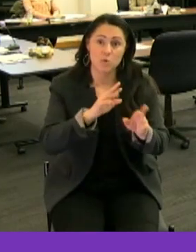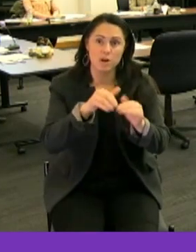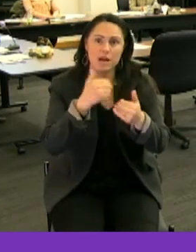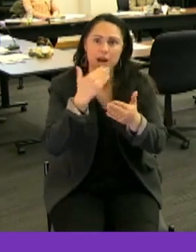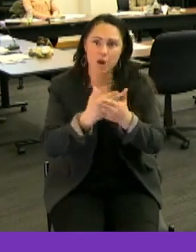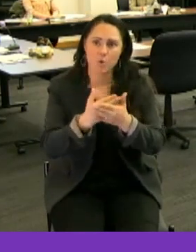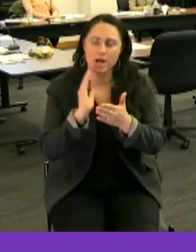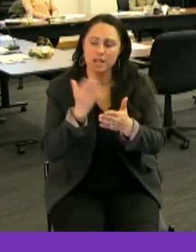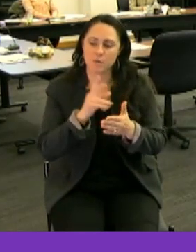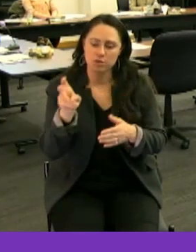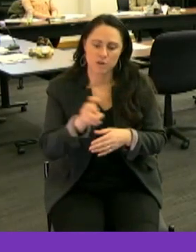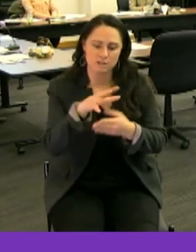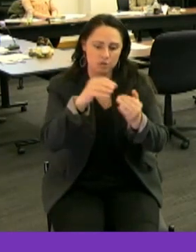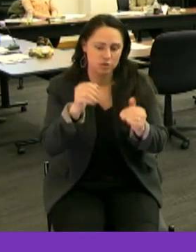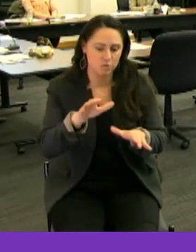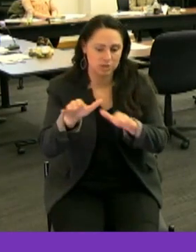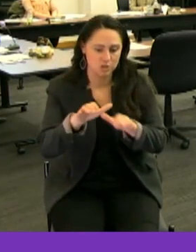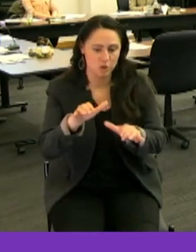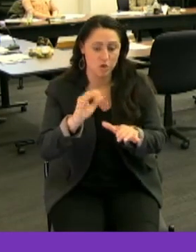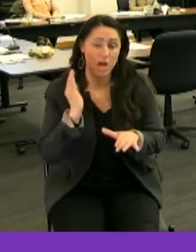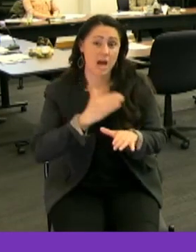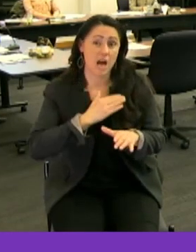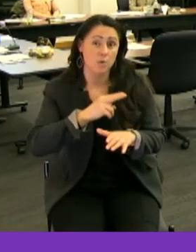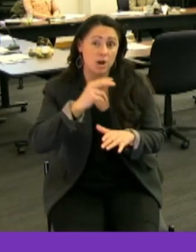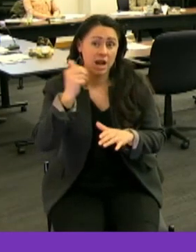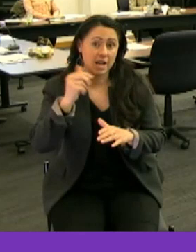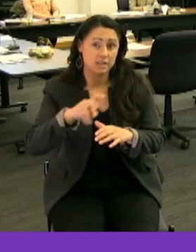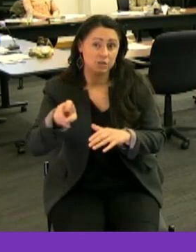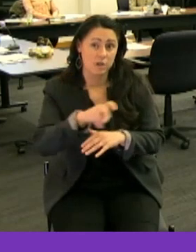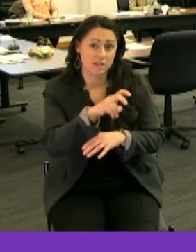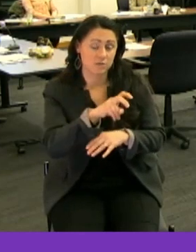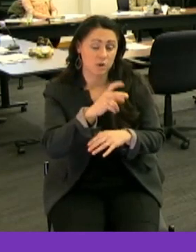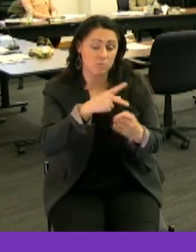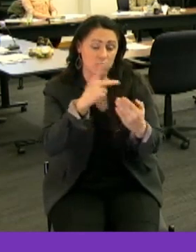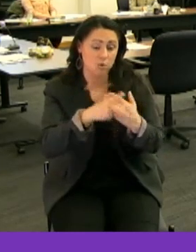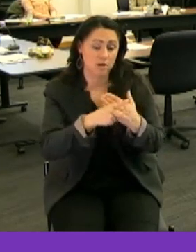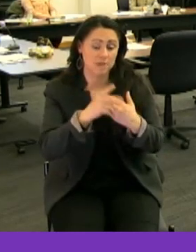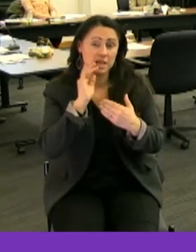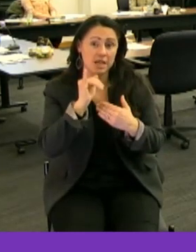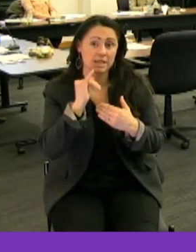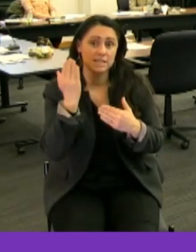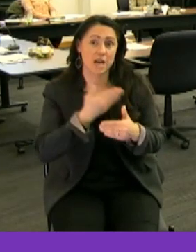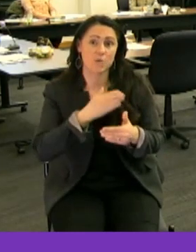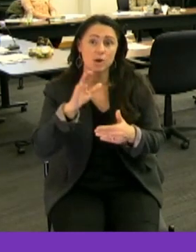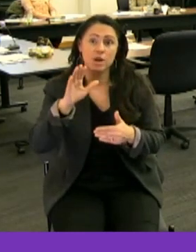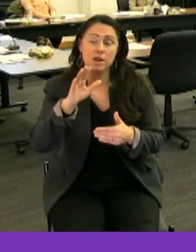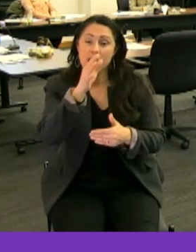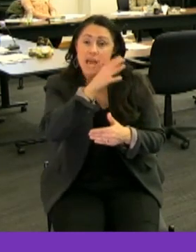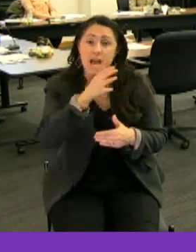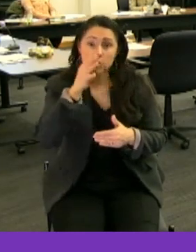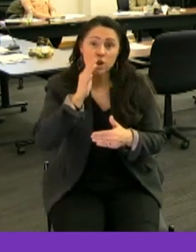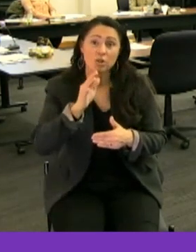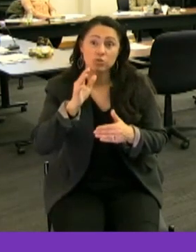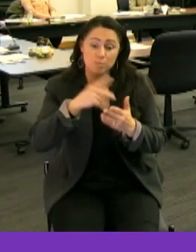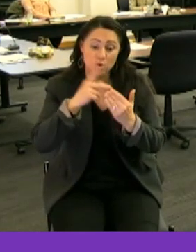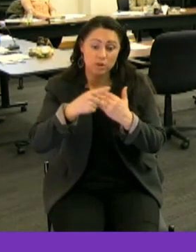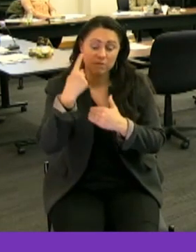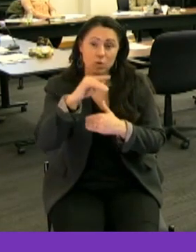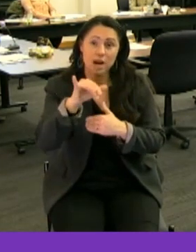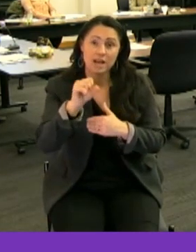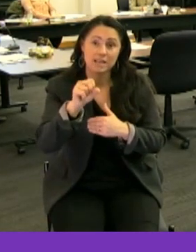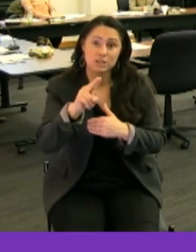other community colleges, and we found out that our highest transfer program is actually our ag program for ISU, so it was a great